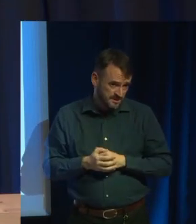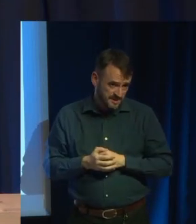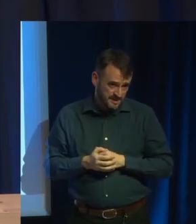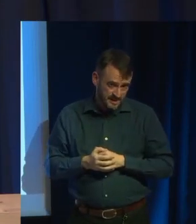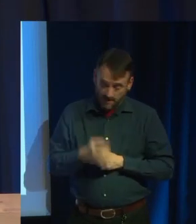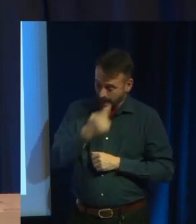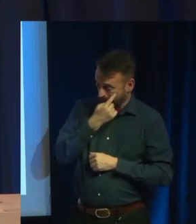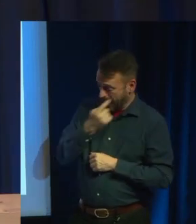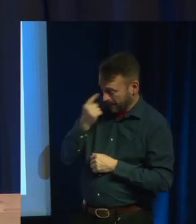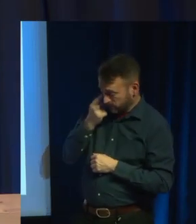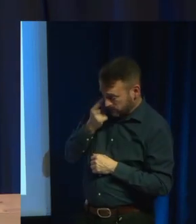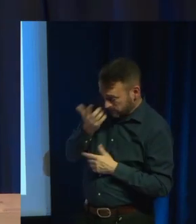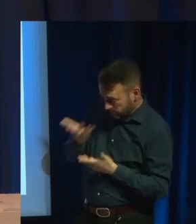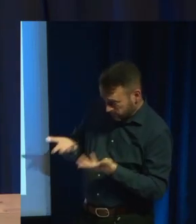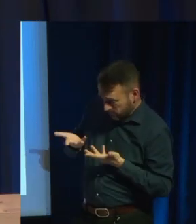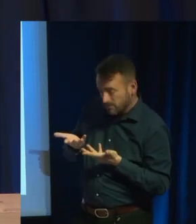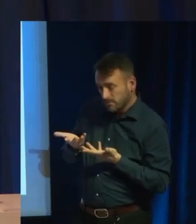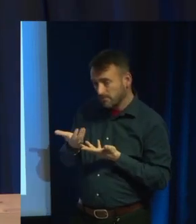actors